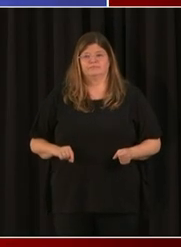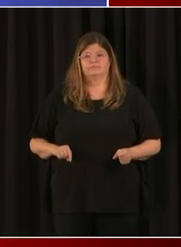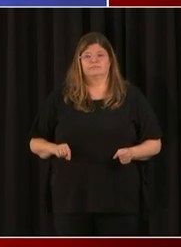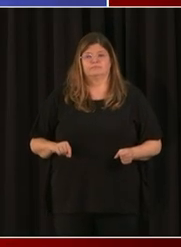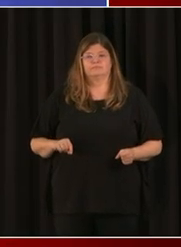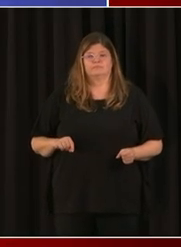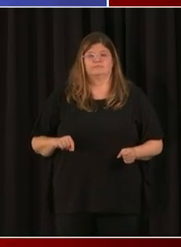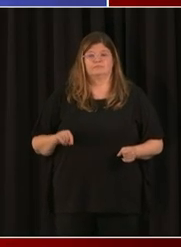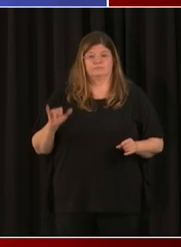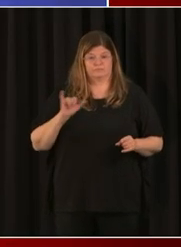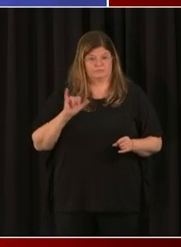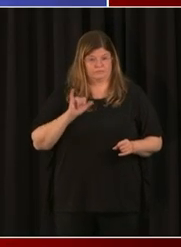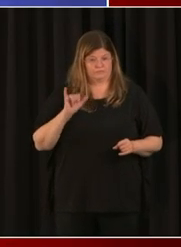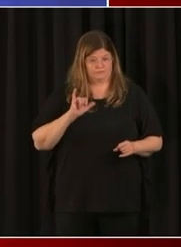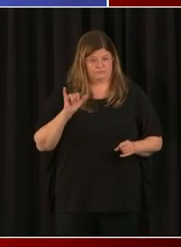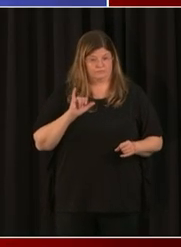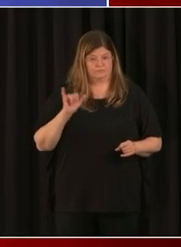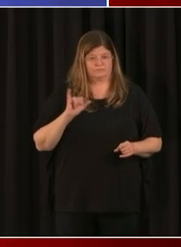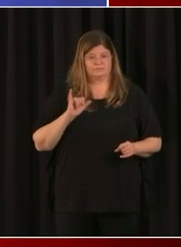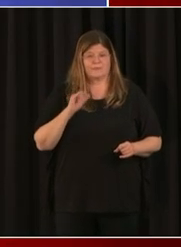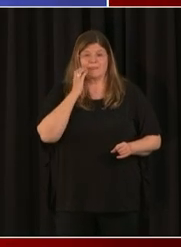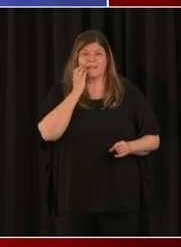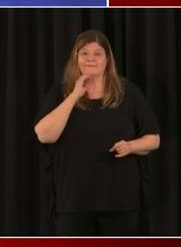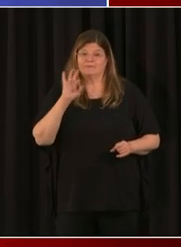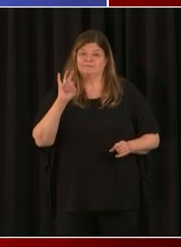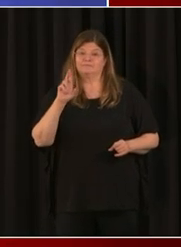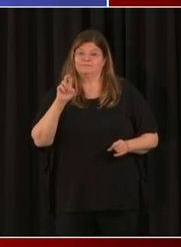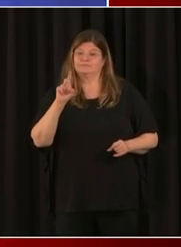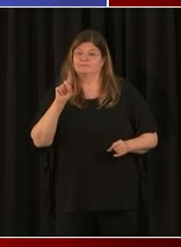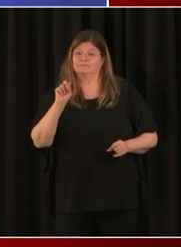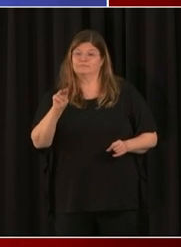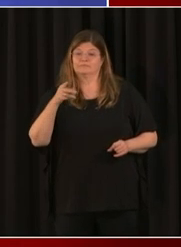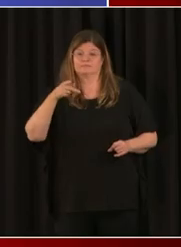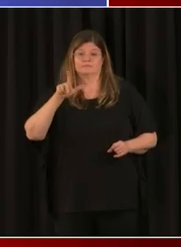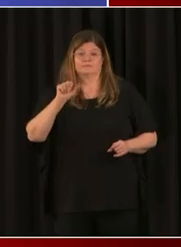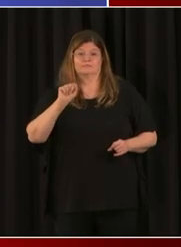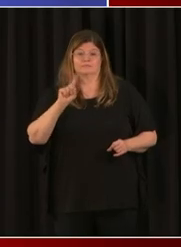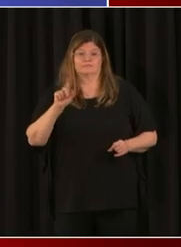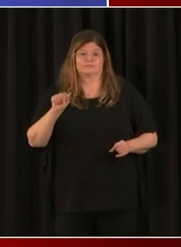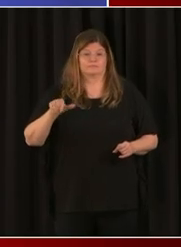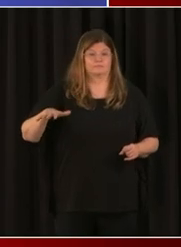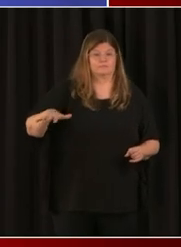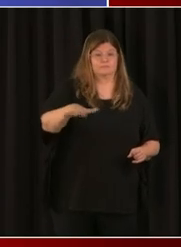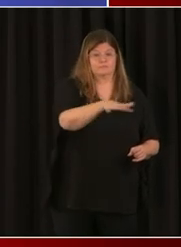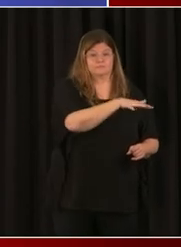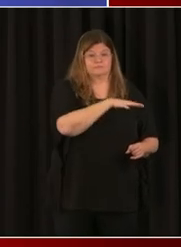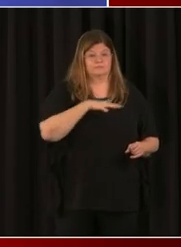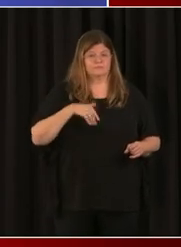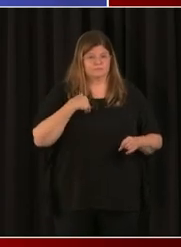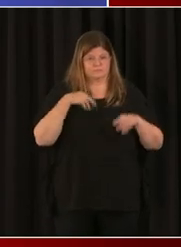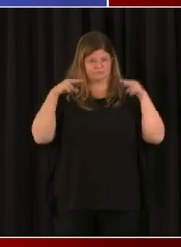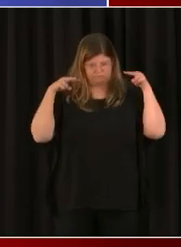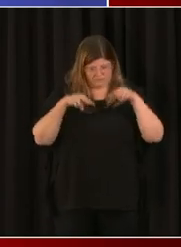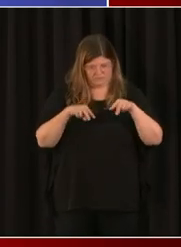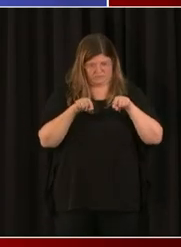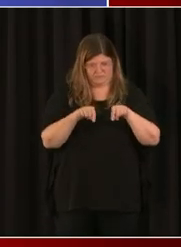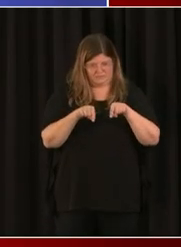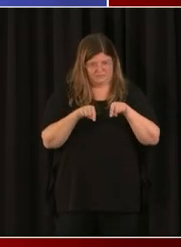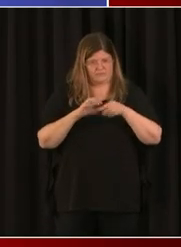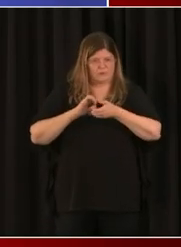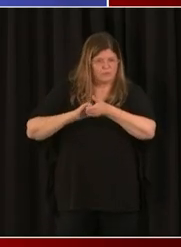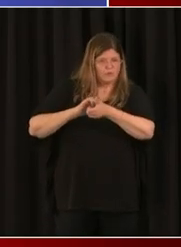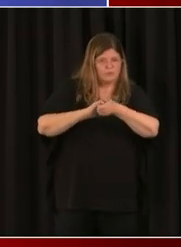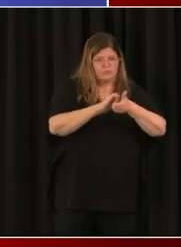also be at Freedom Plaza. And I would yield to not discuss any of the other areas that we've talked about. We certainly partner